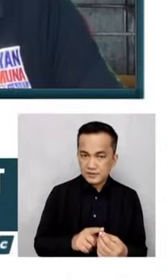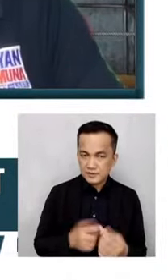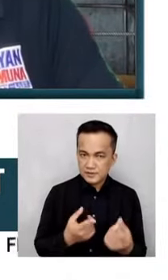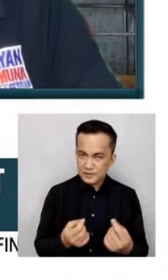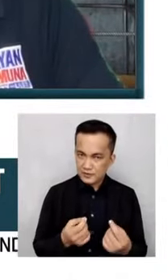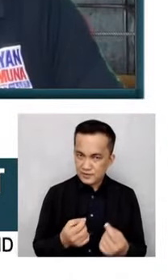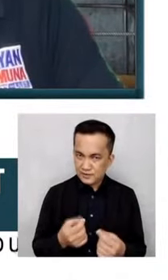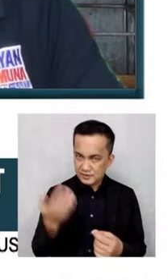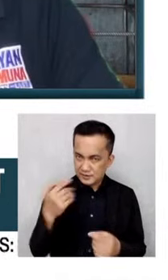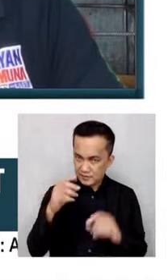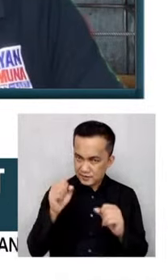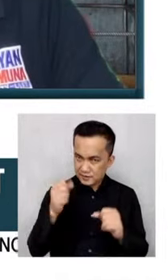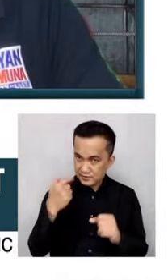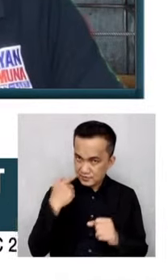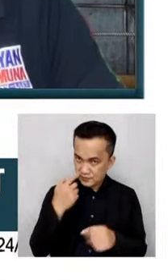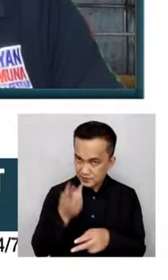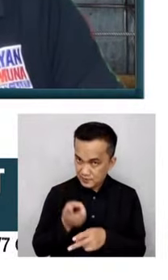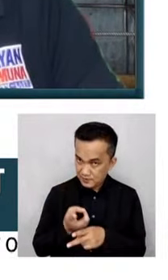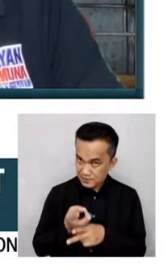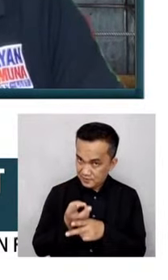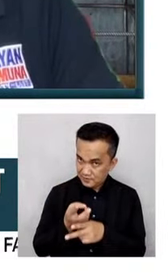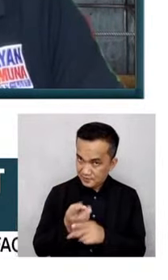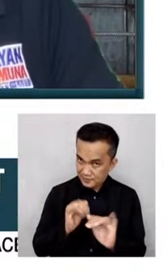be watched carefully as well?